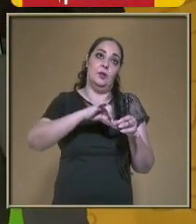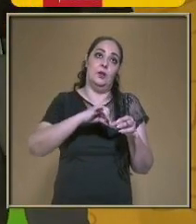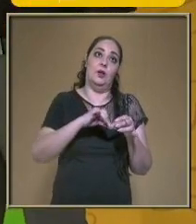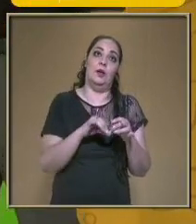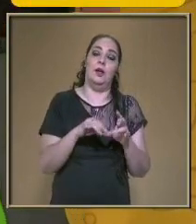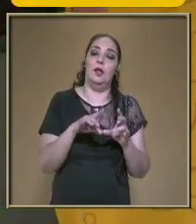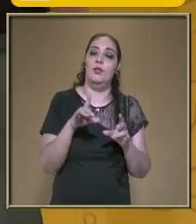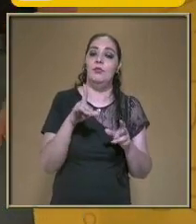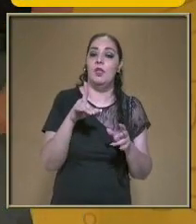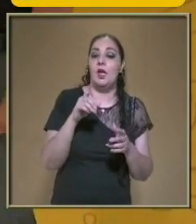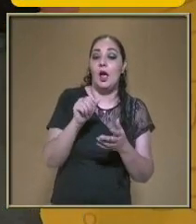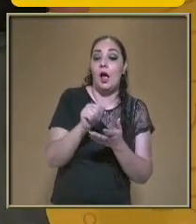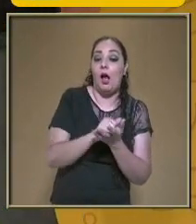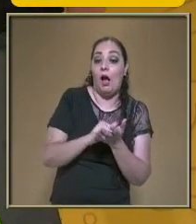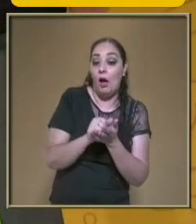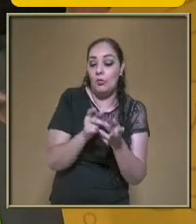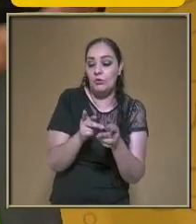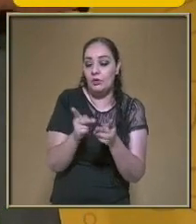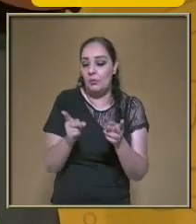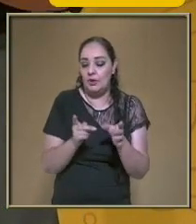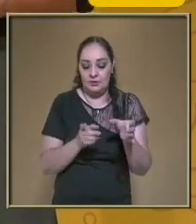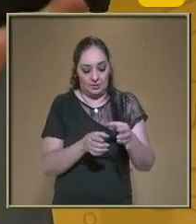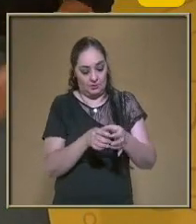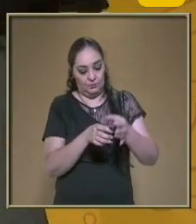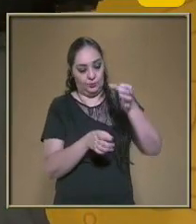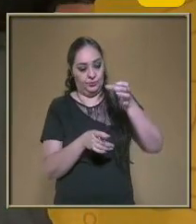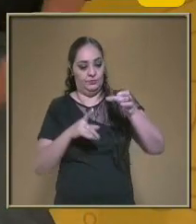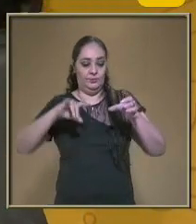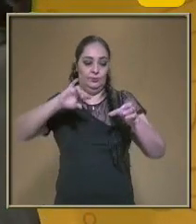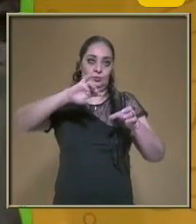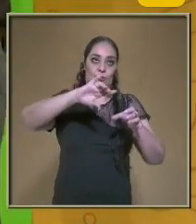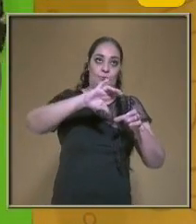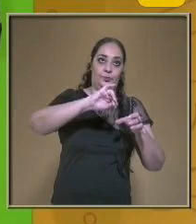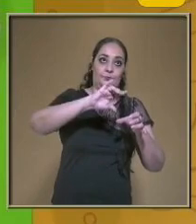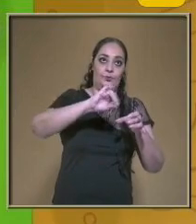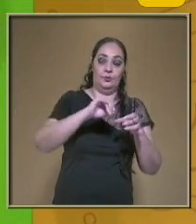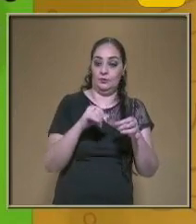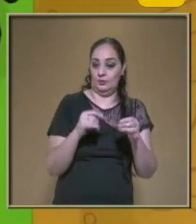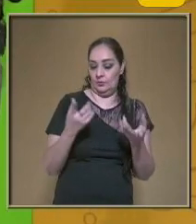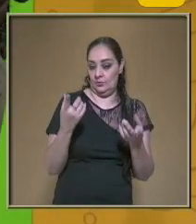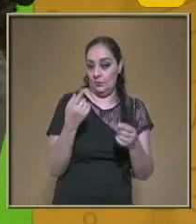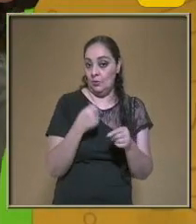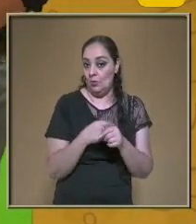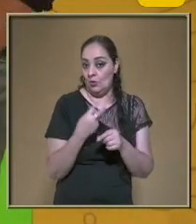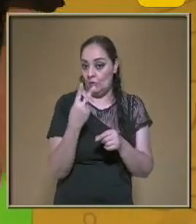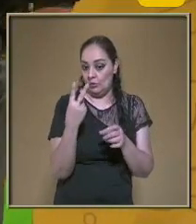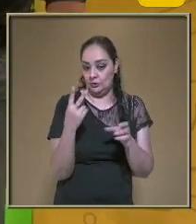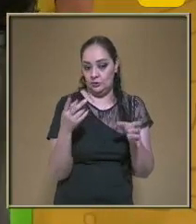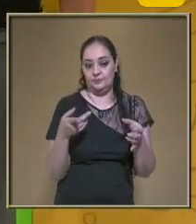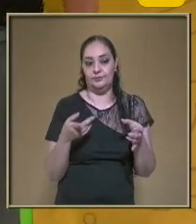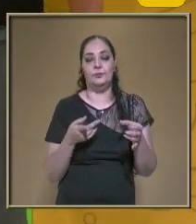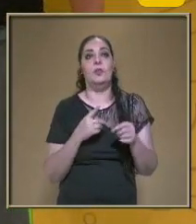drops of dish soap to the bottle. So I do it. A step or instruction number two.